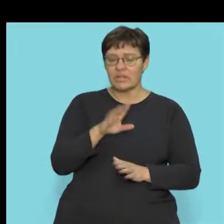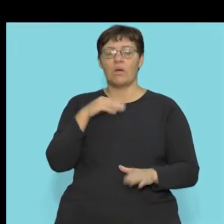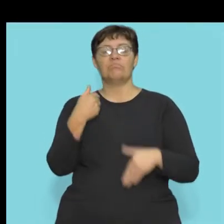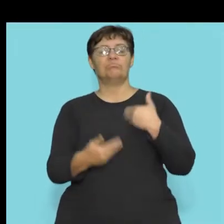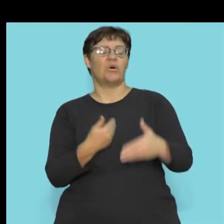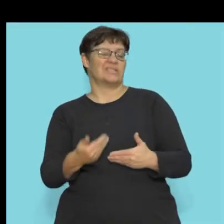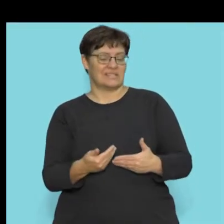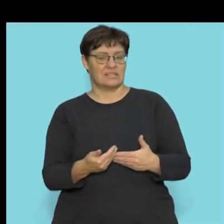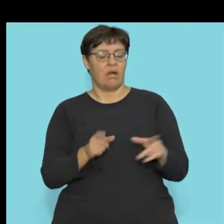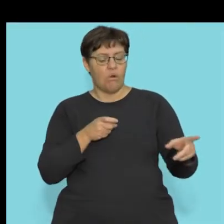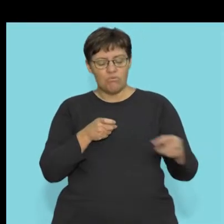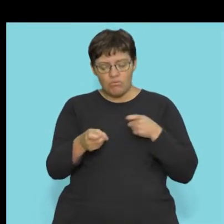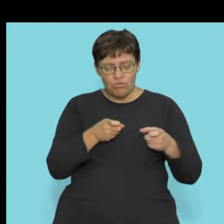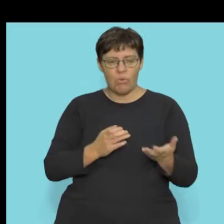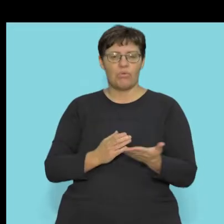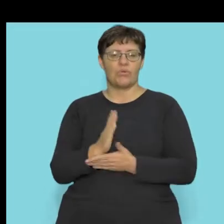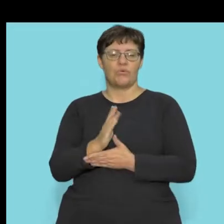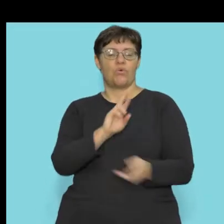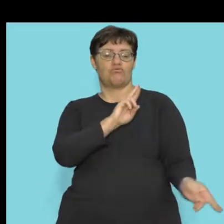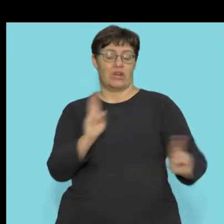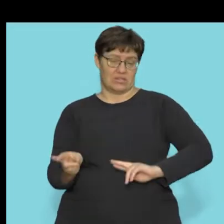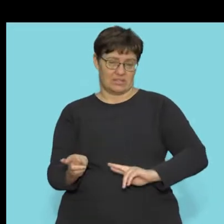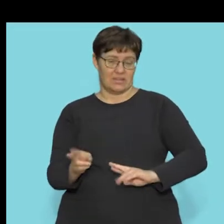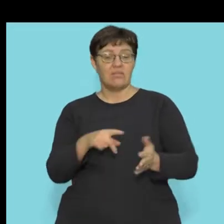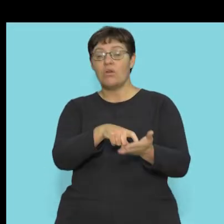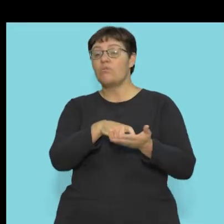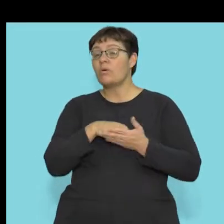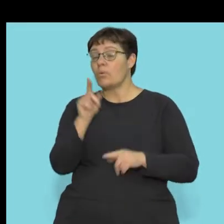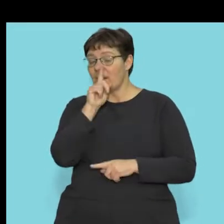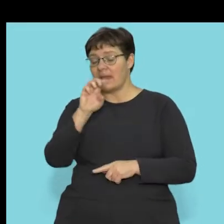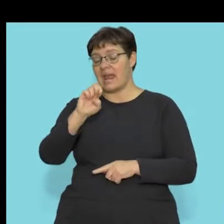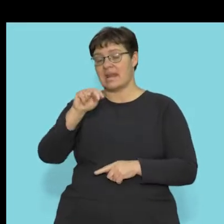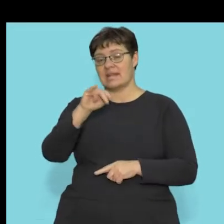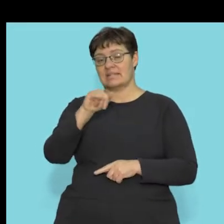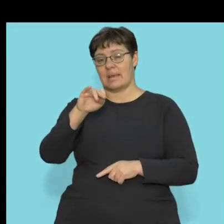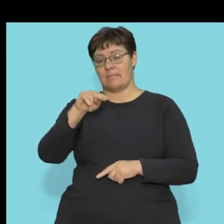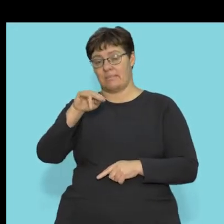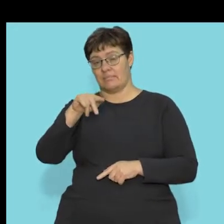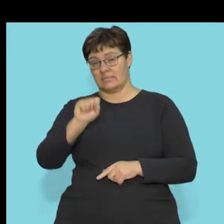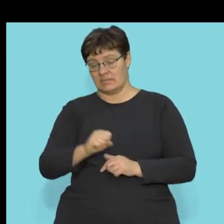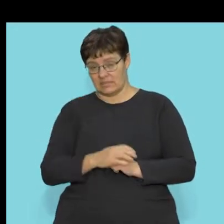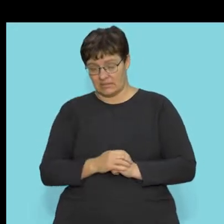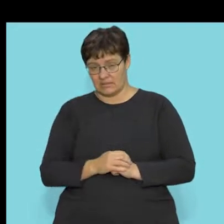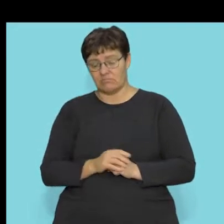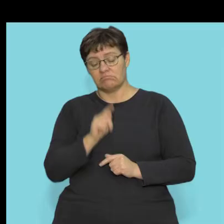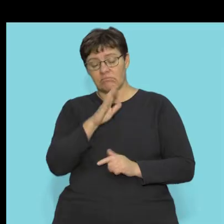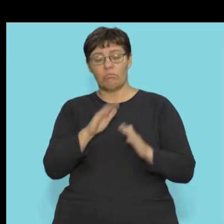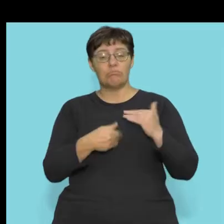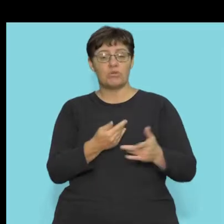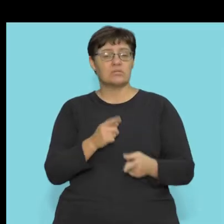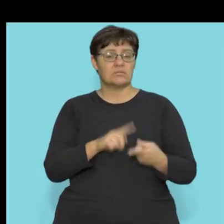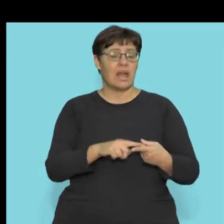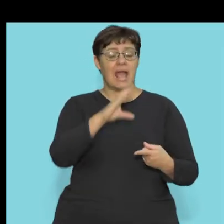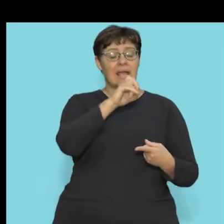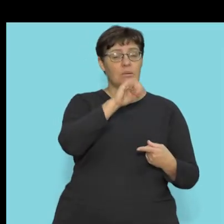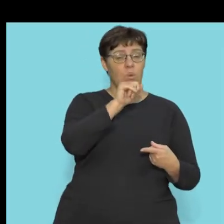Metabolism is essentially processes that are controlled by reactions which require enzymes. These